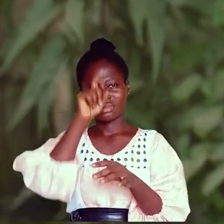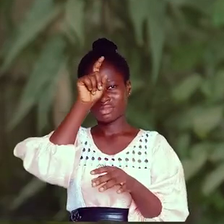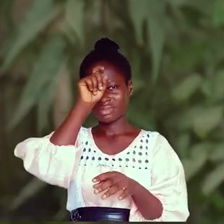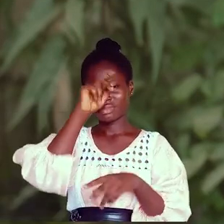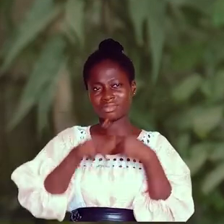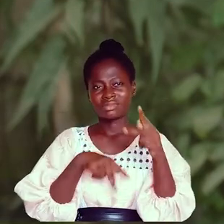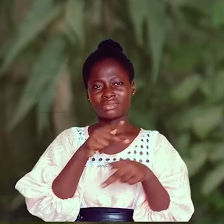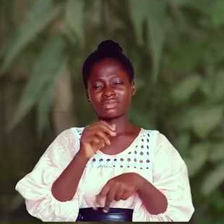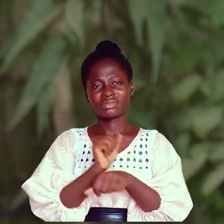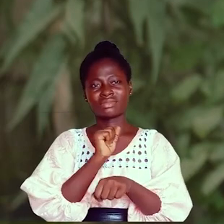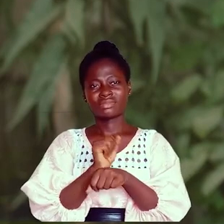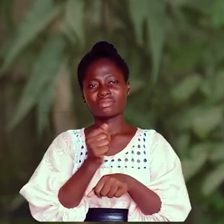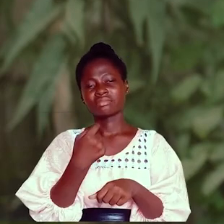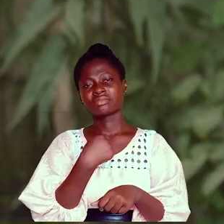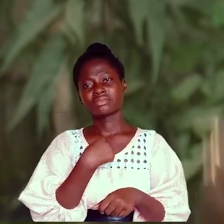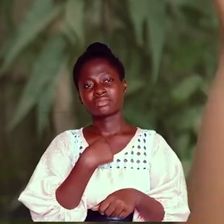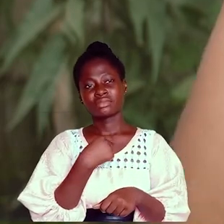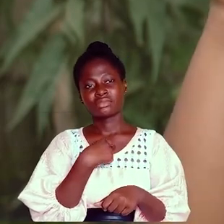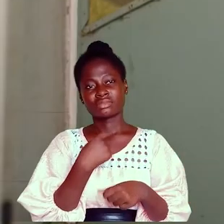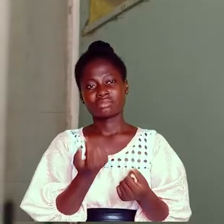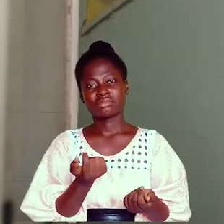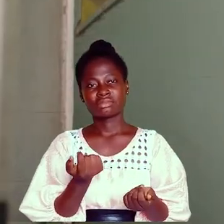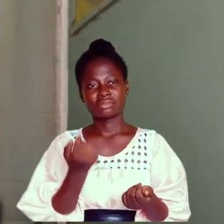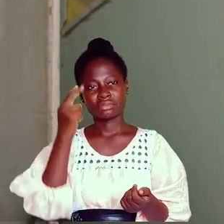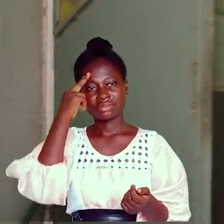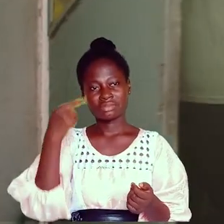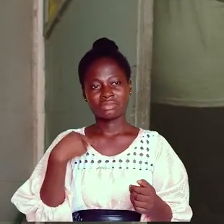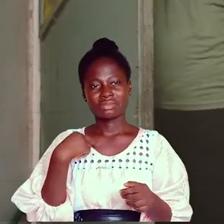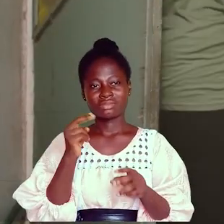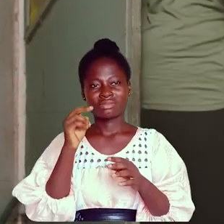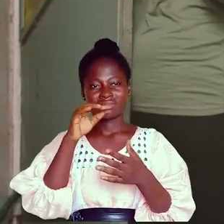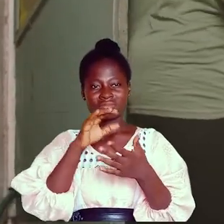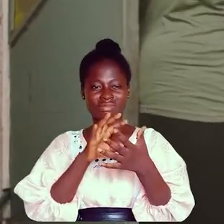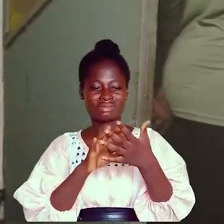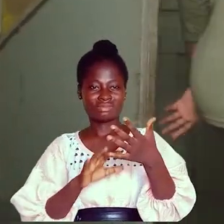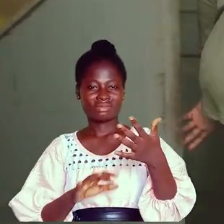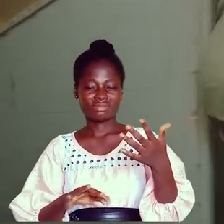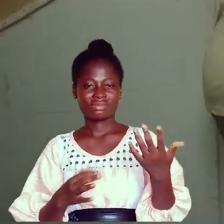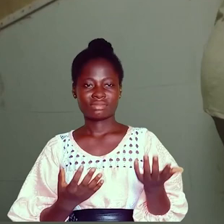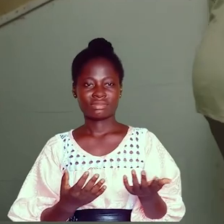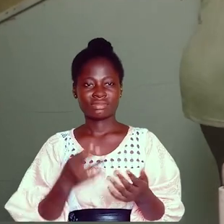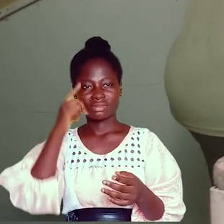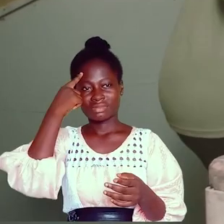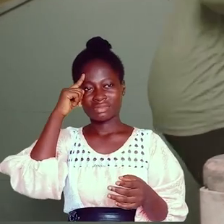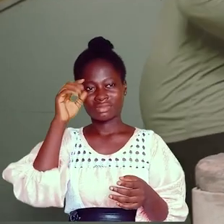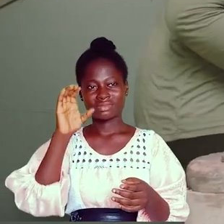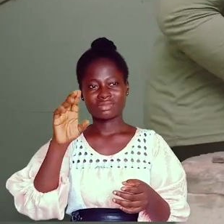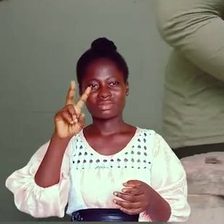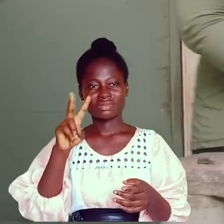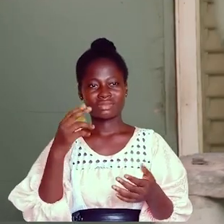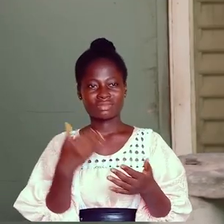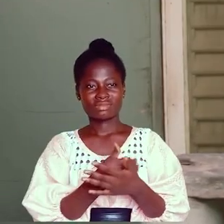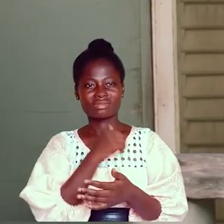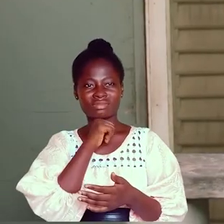if people would employ me because there's a lot of mental health work on my CV. So sometimes I even think, should I create